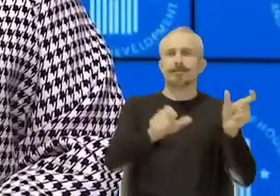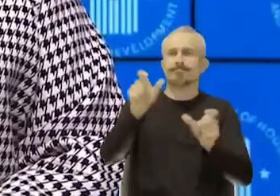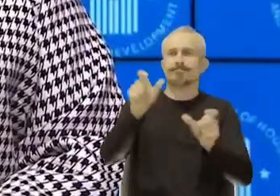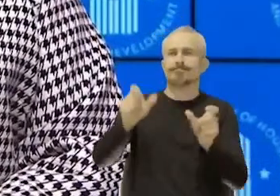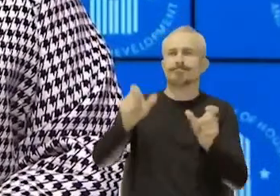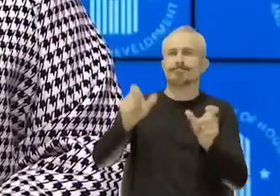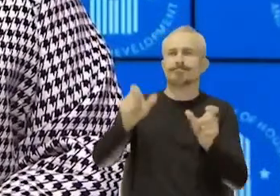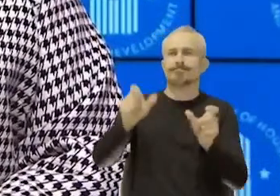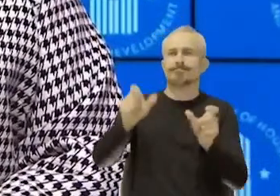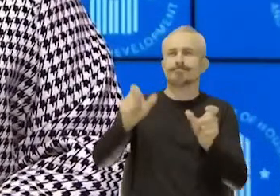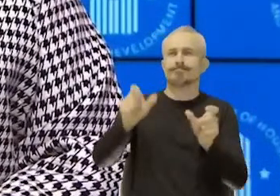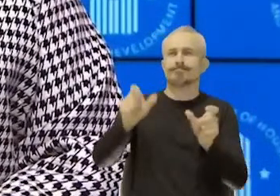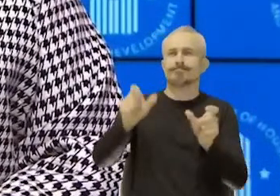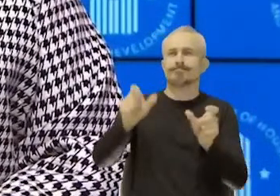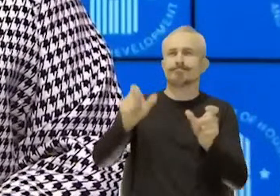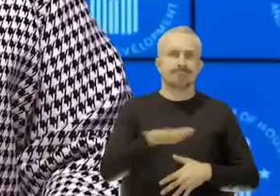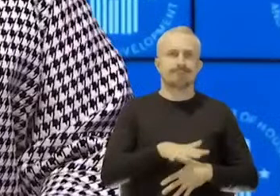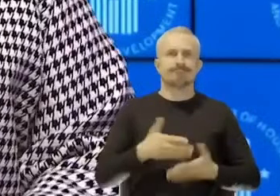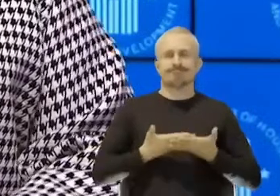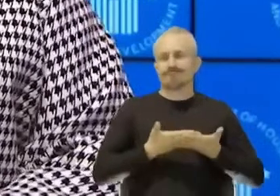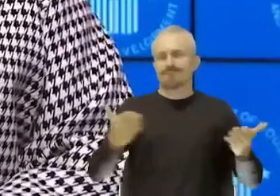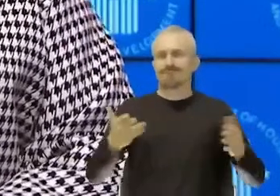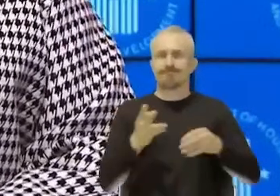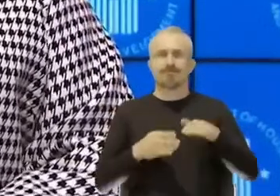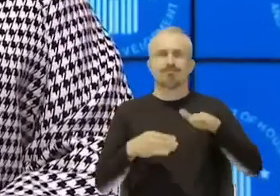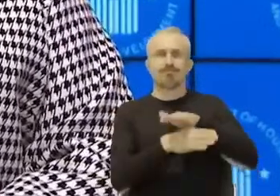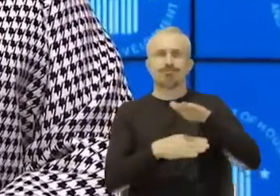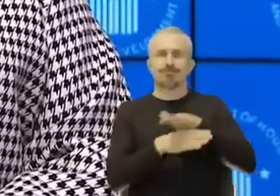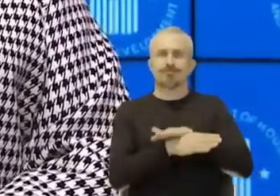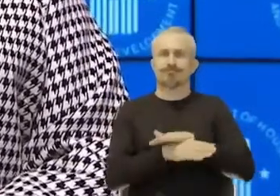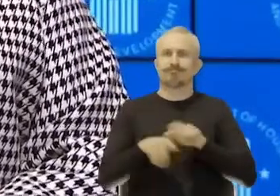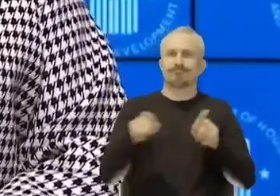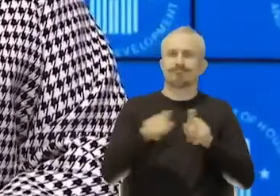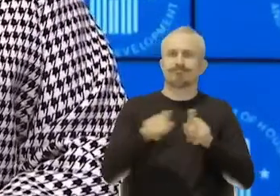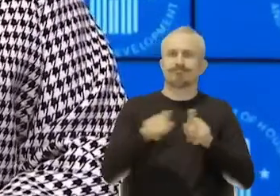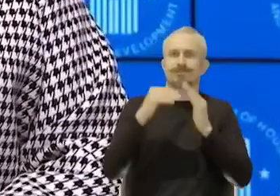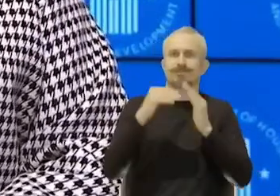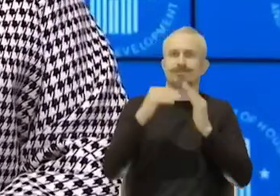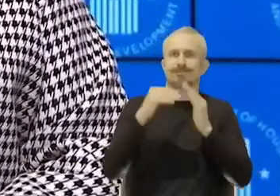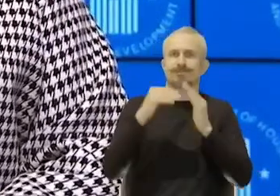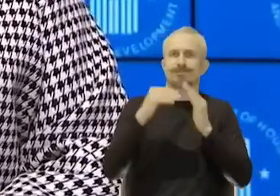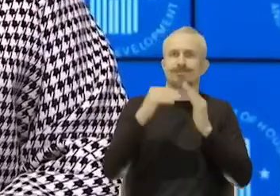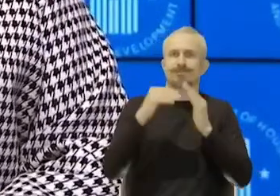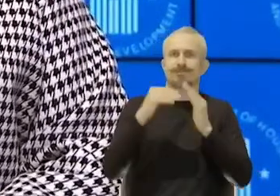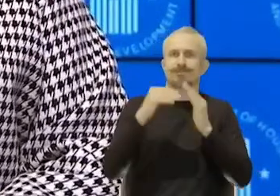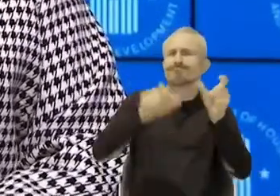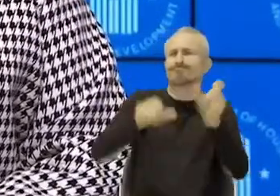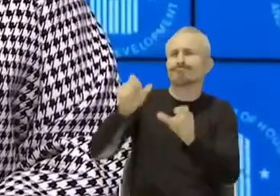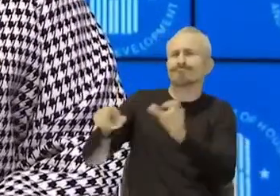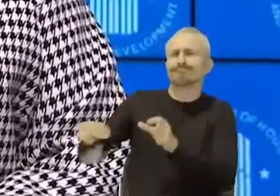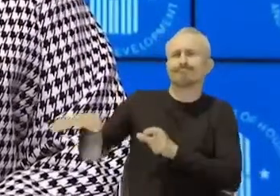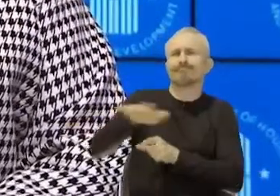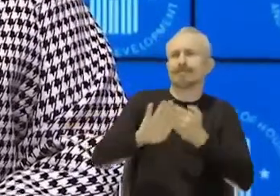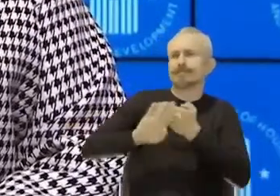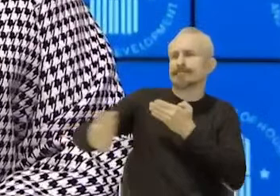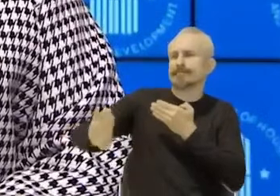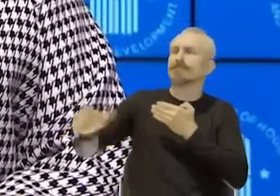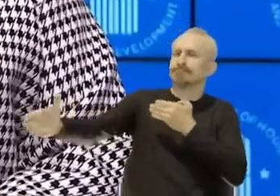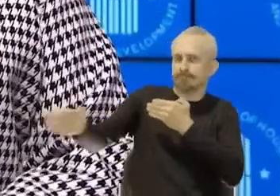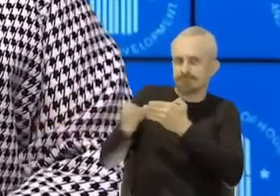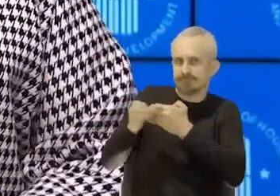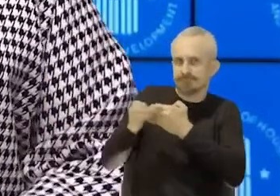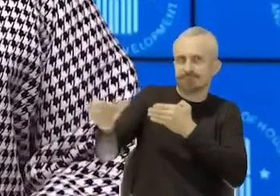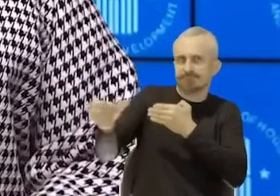supports underserved communities and promotes equitable community development for all people. We assist communities in their